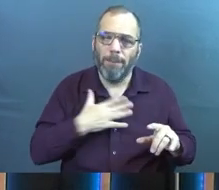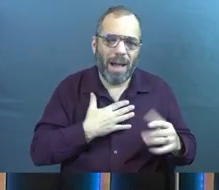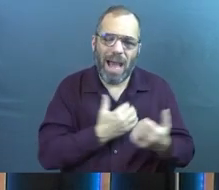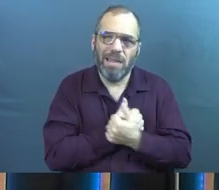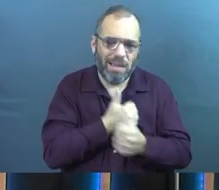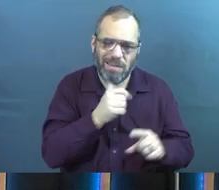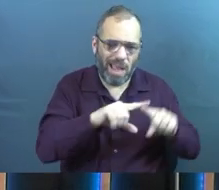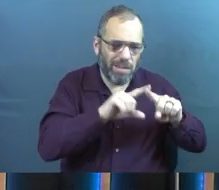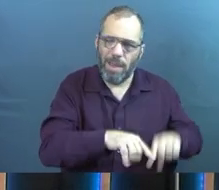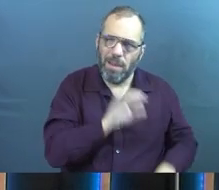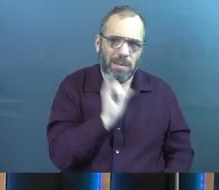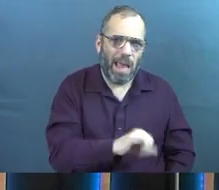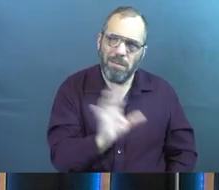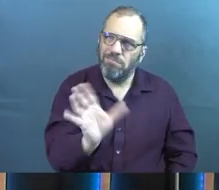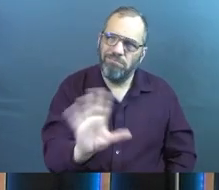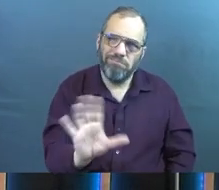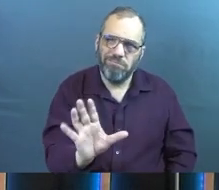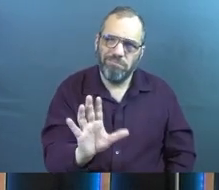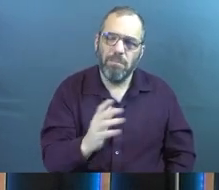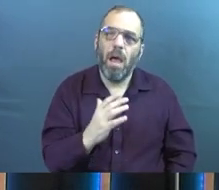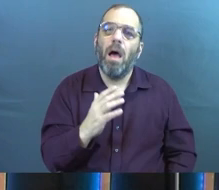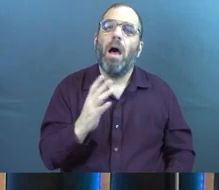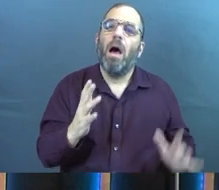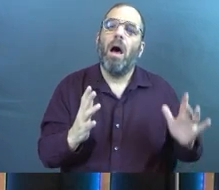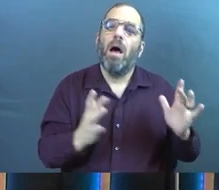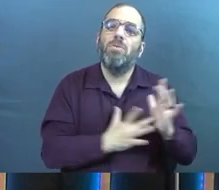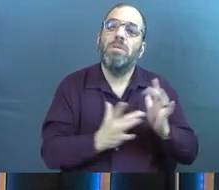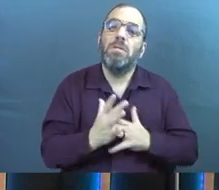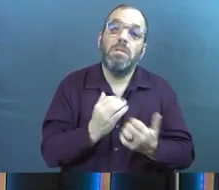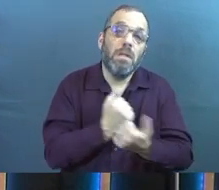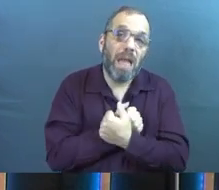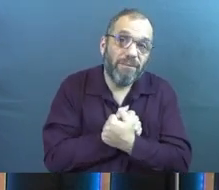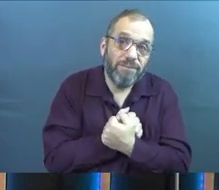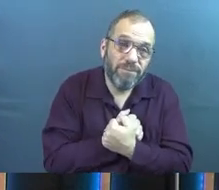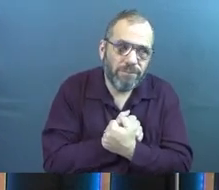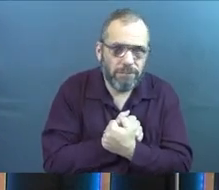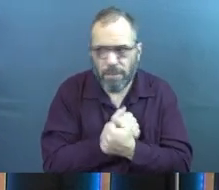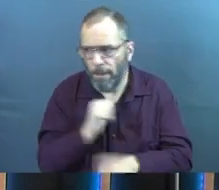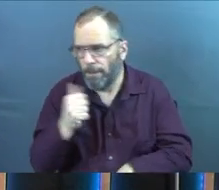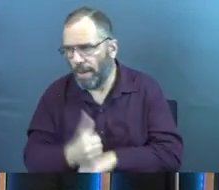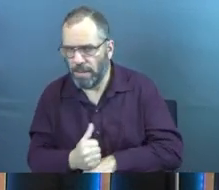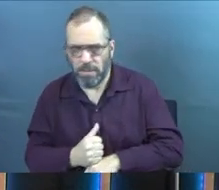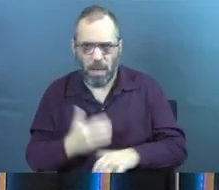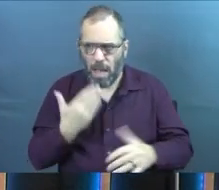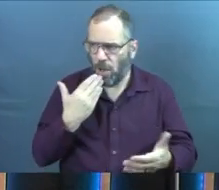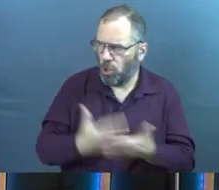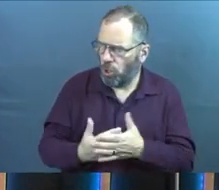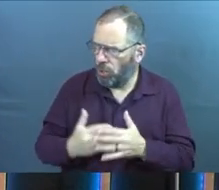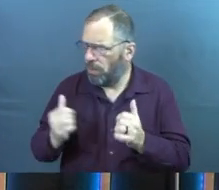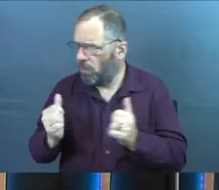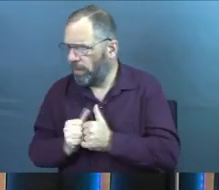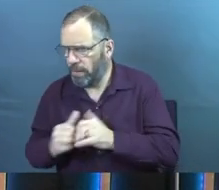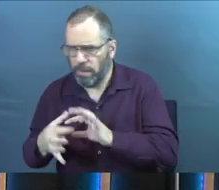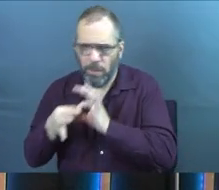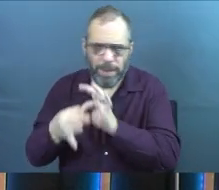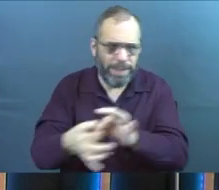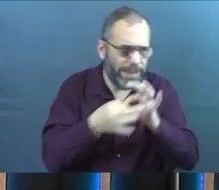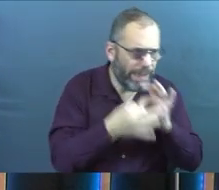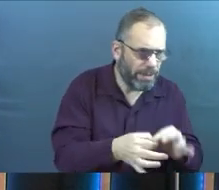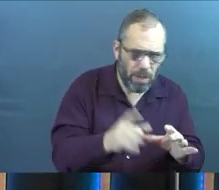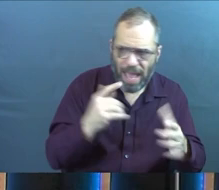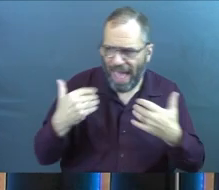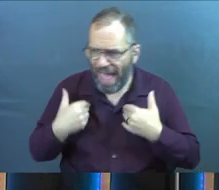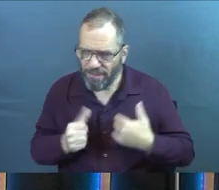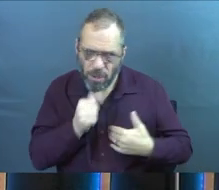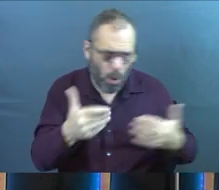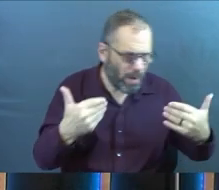is not conditioned on any of that. Jesus' love for us is not based on how well we do, how bad we do, or what we